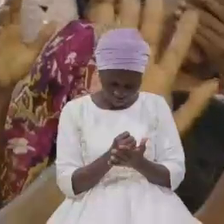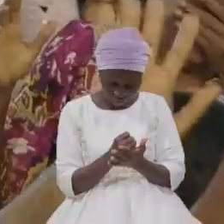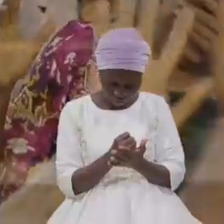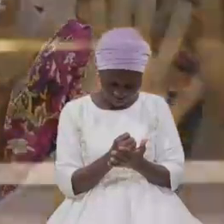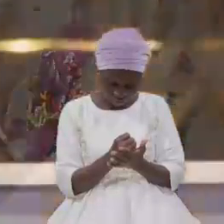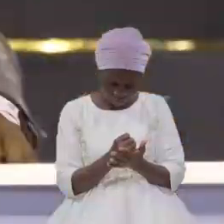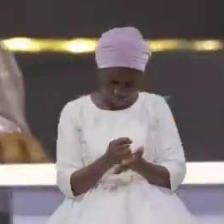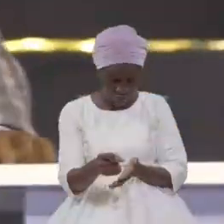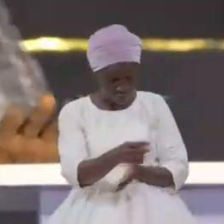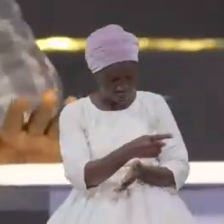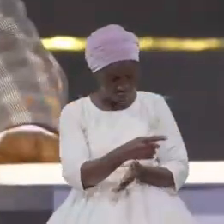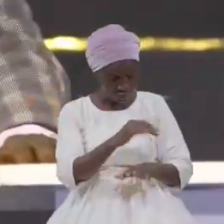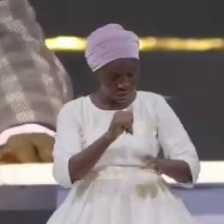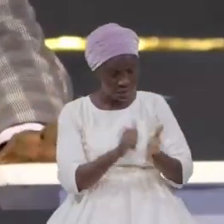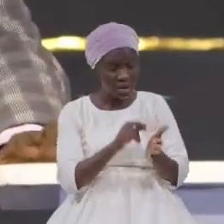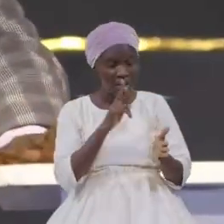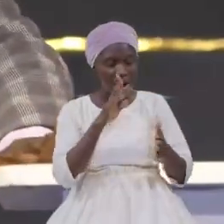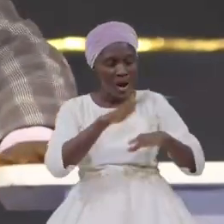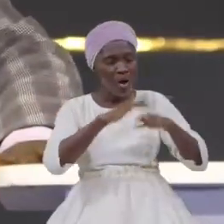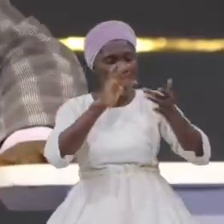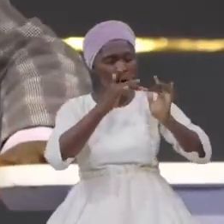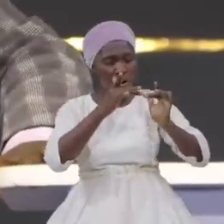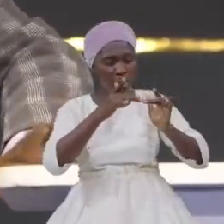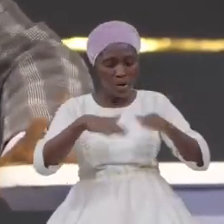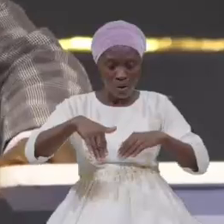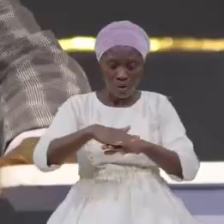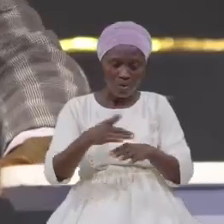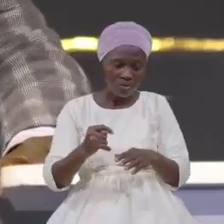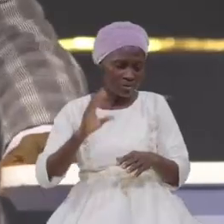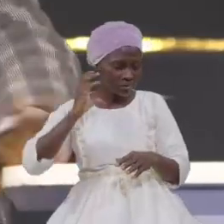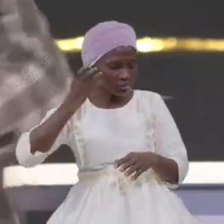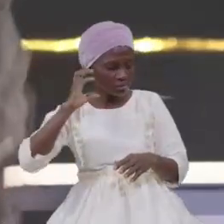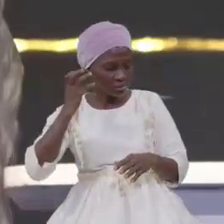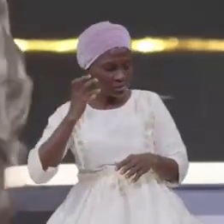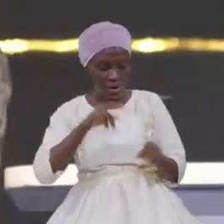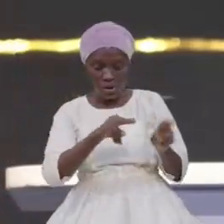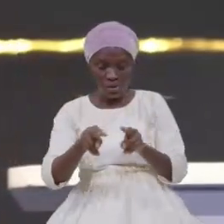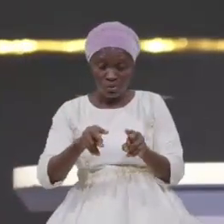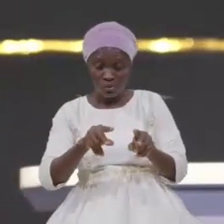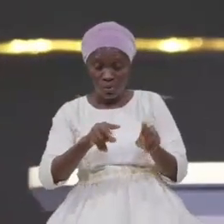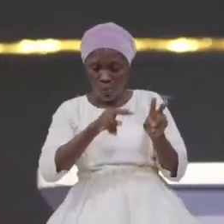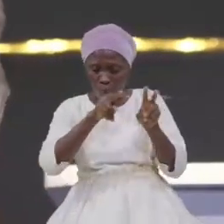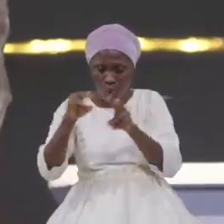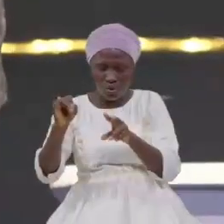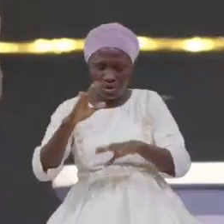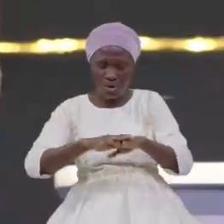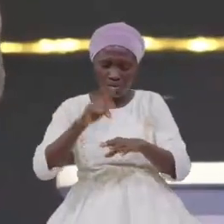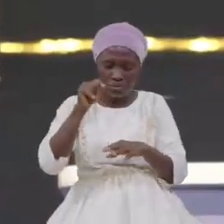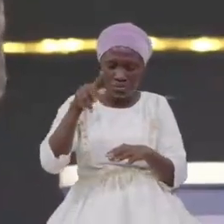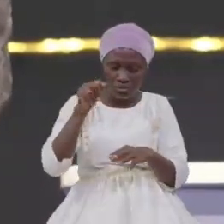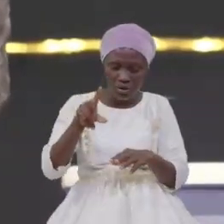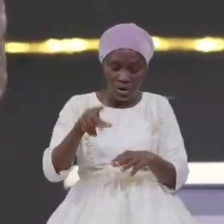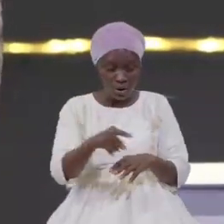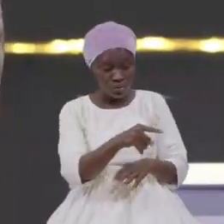Those online, those over the radio, those watching the heat on the television, those on the